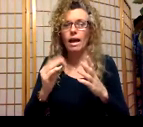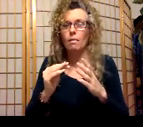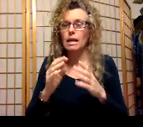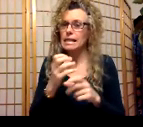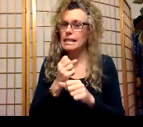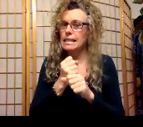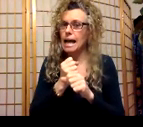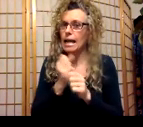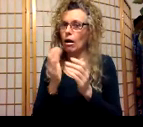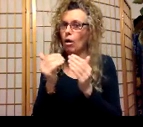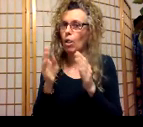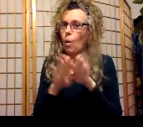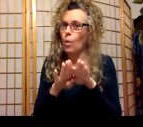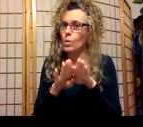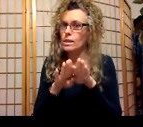closed.